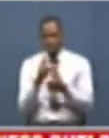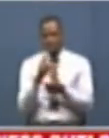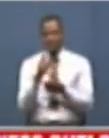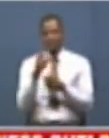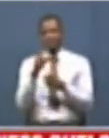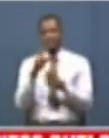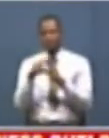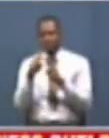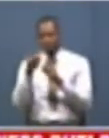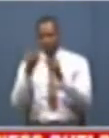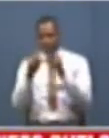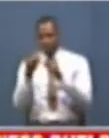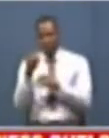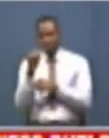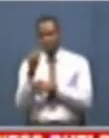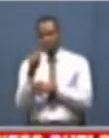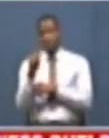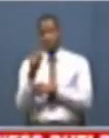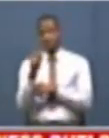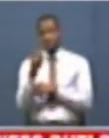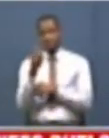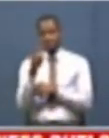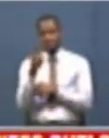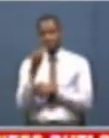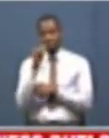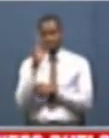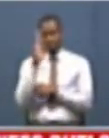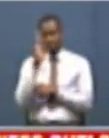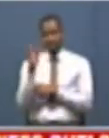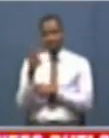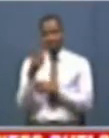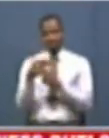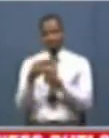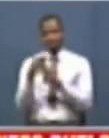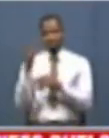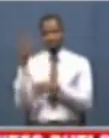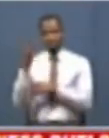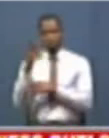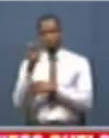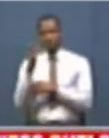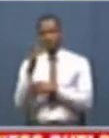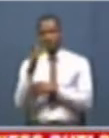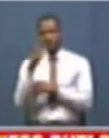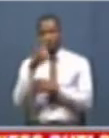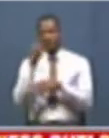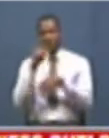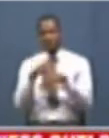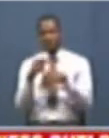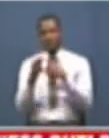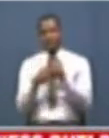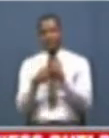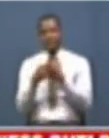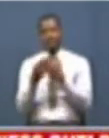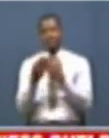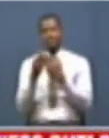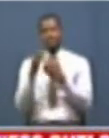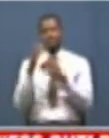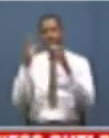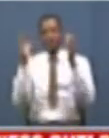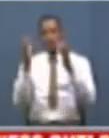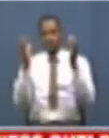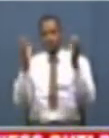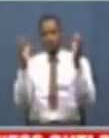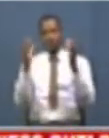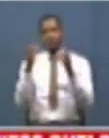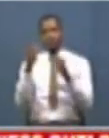and statistical data. Dr. Ernest Addison mentioned this at the 23rd National Banking Conference of the Chartered Institute